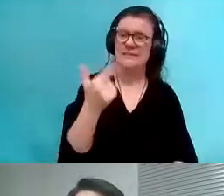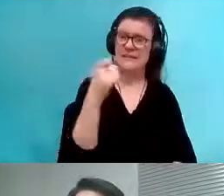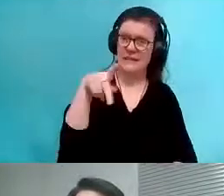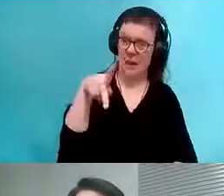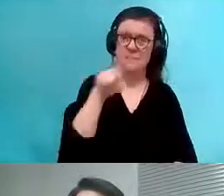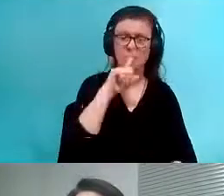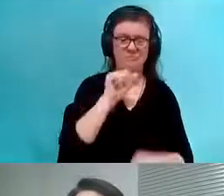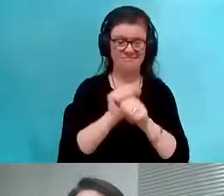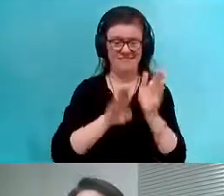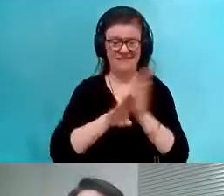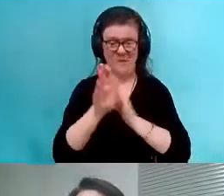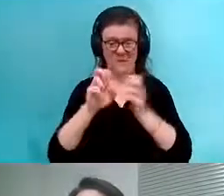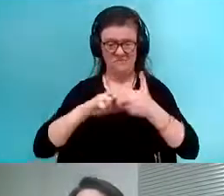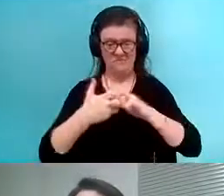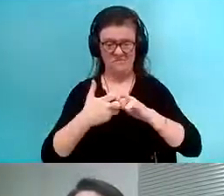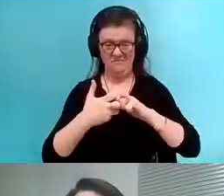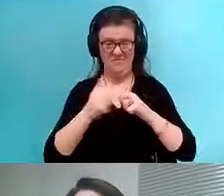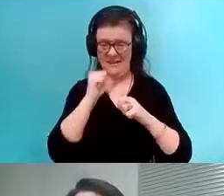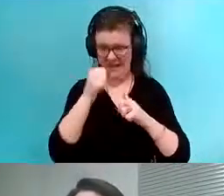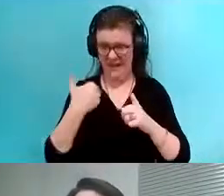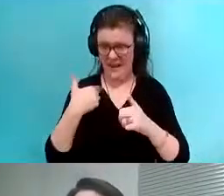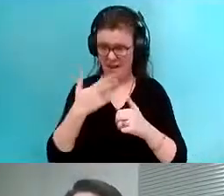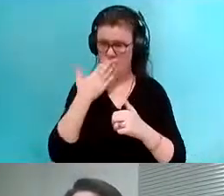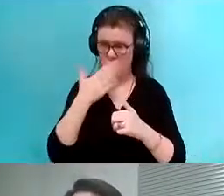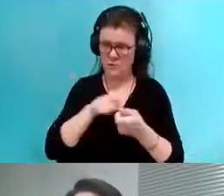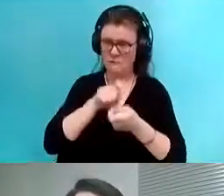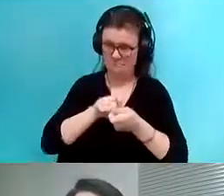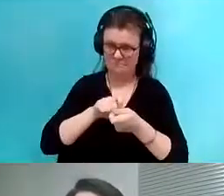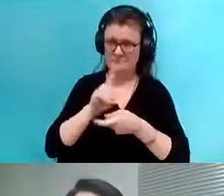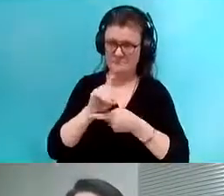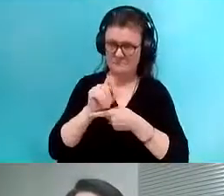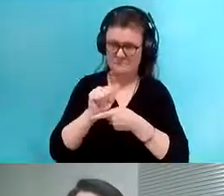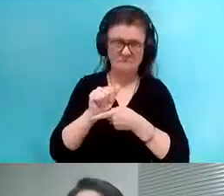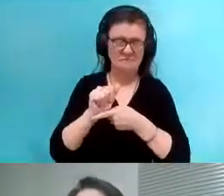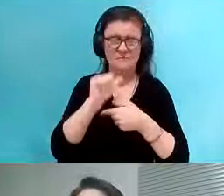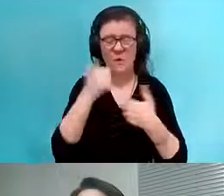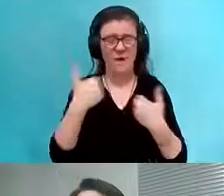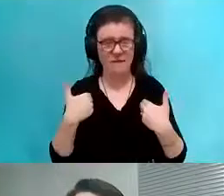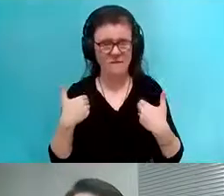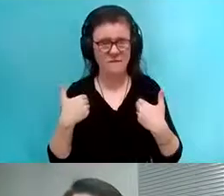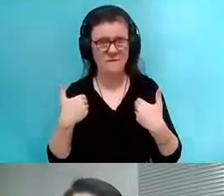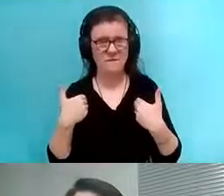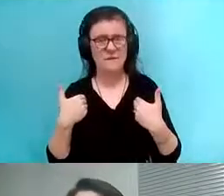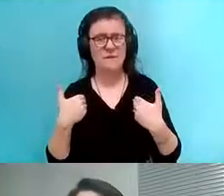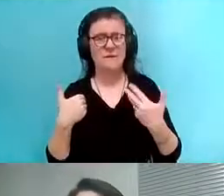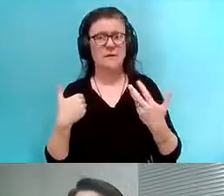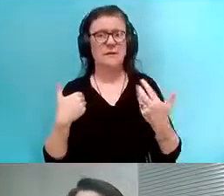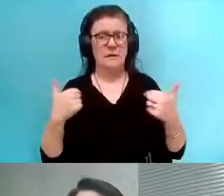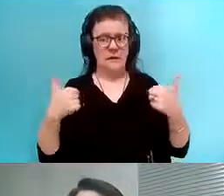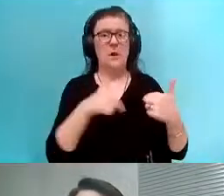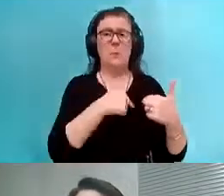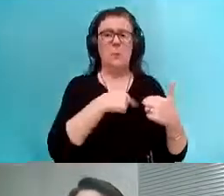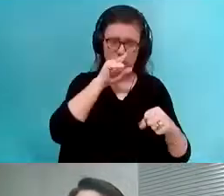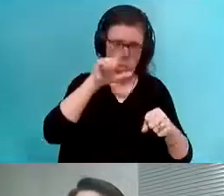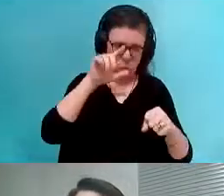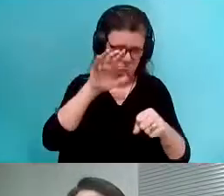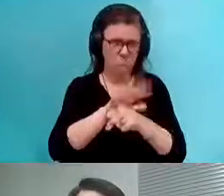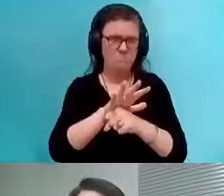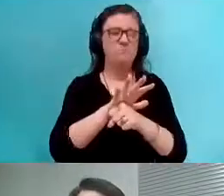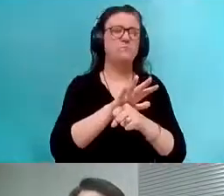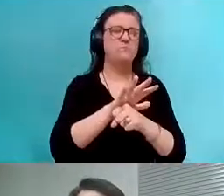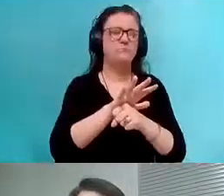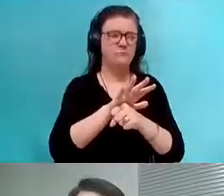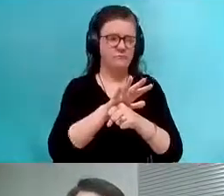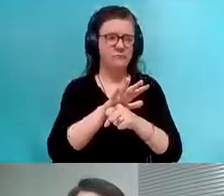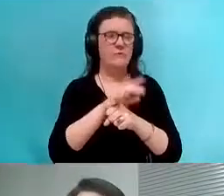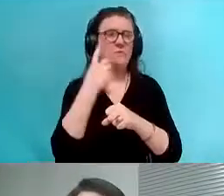which prevents addressing the needs of people with disabilities. And we as an organization are committed to disaggregate